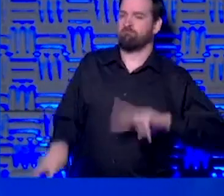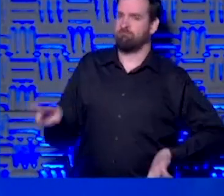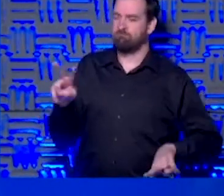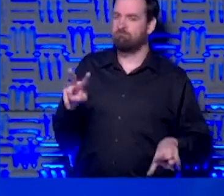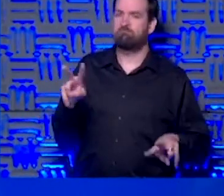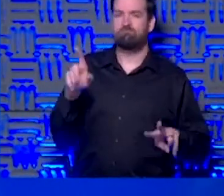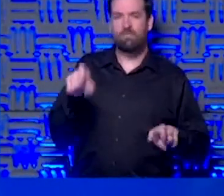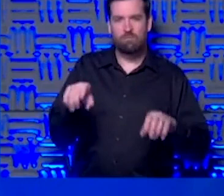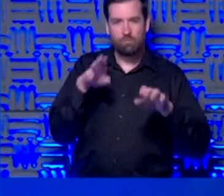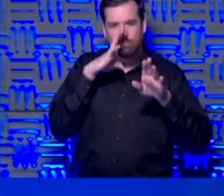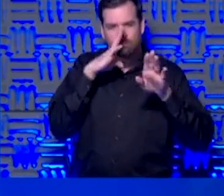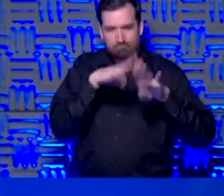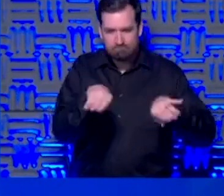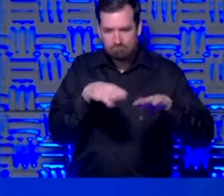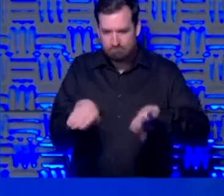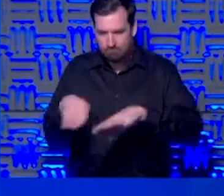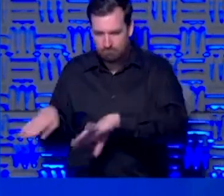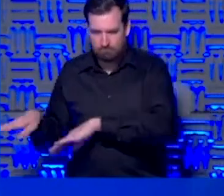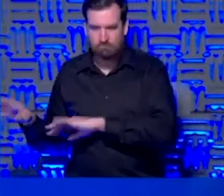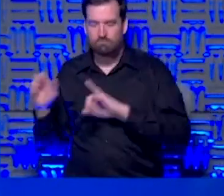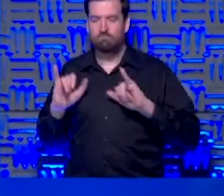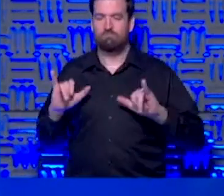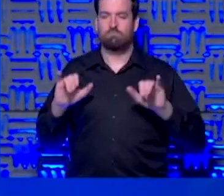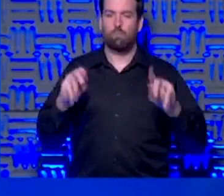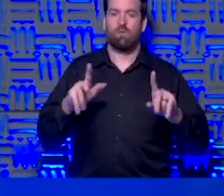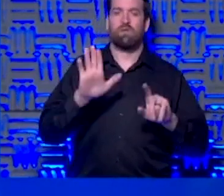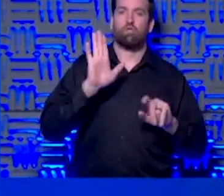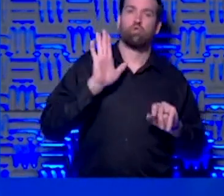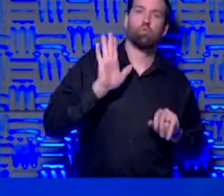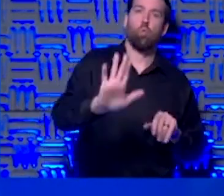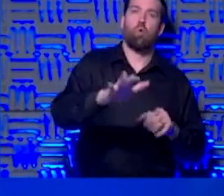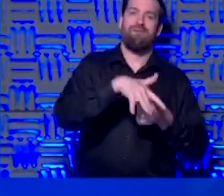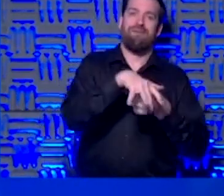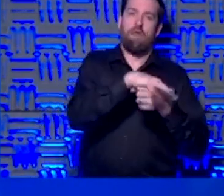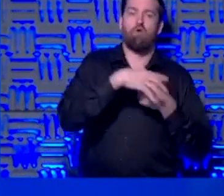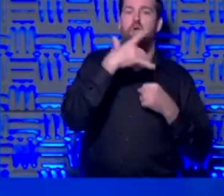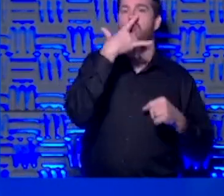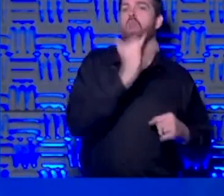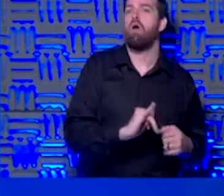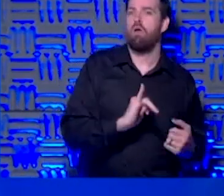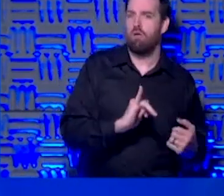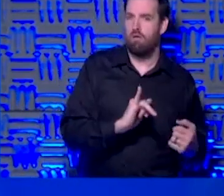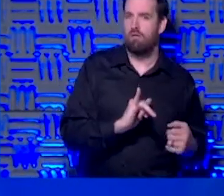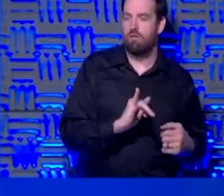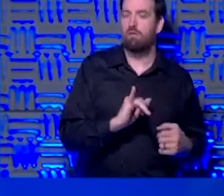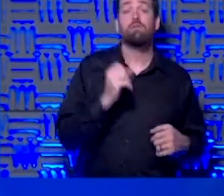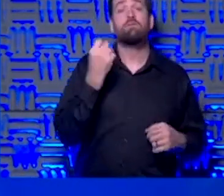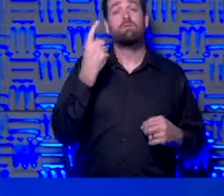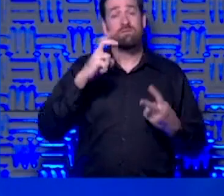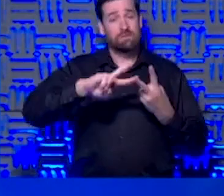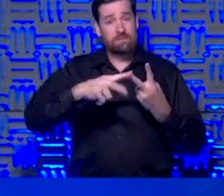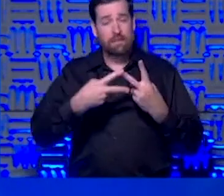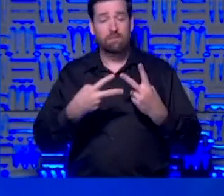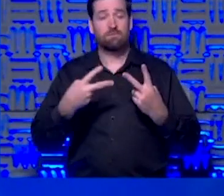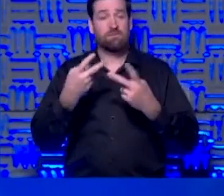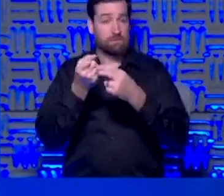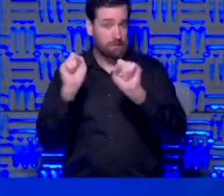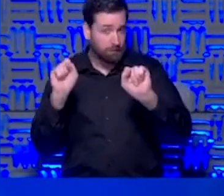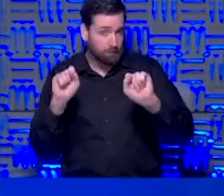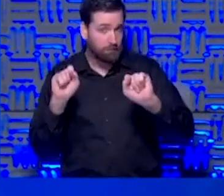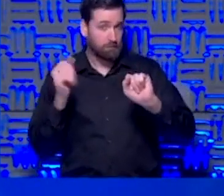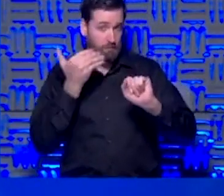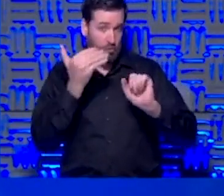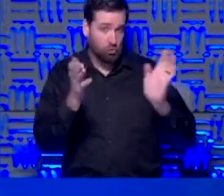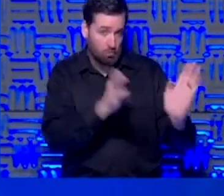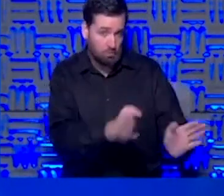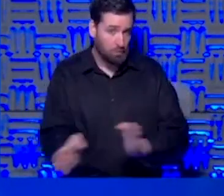have to break it down and saying, what's it like in your area? The second thing you have to think is it safe? Do you have a good plan